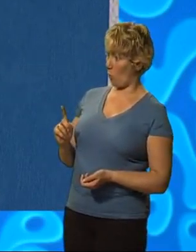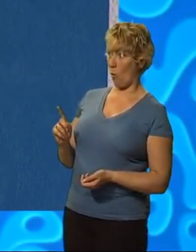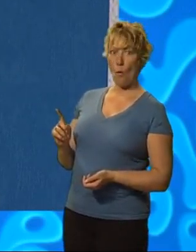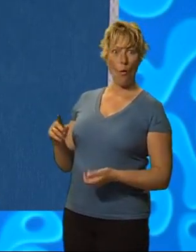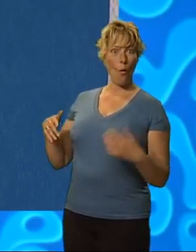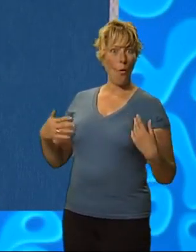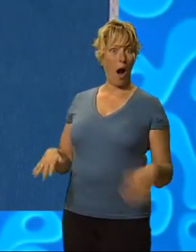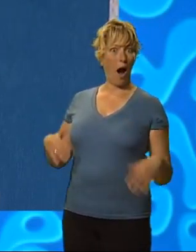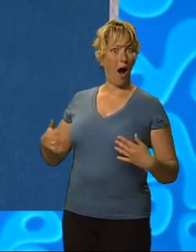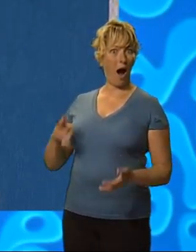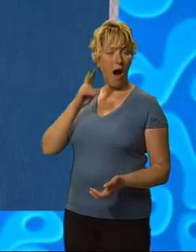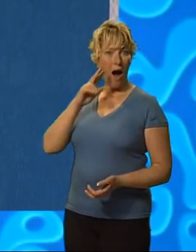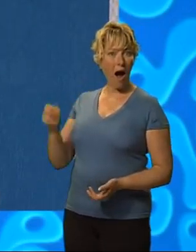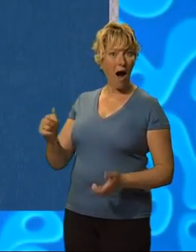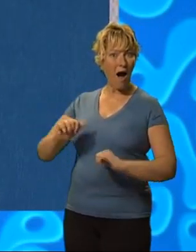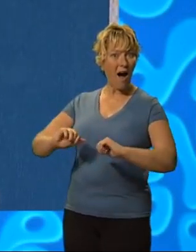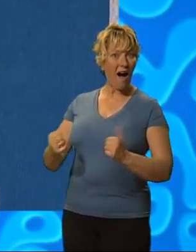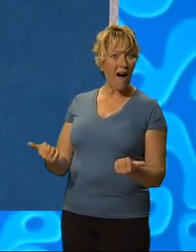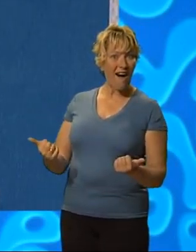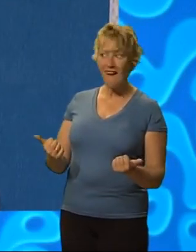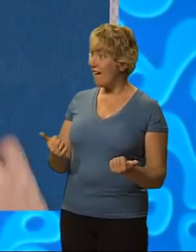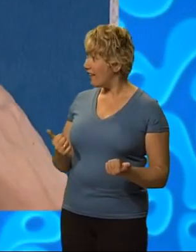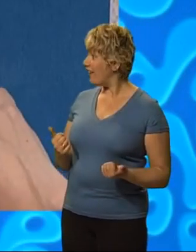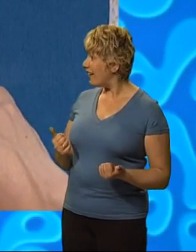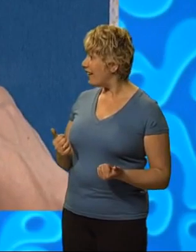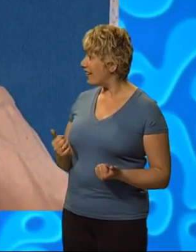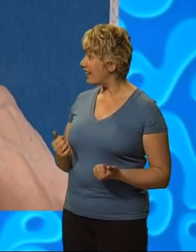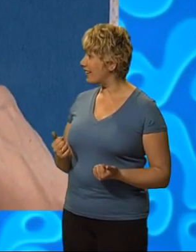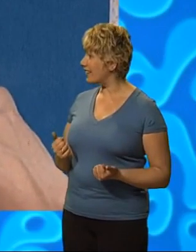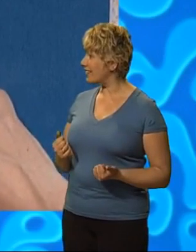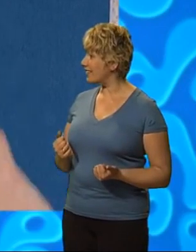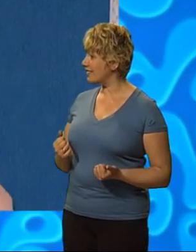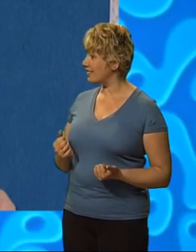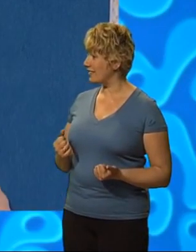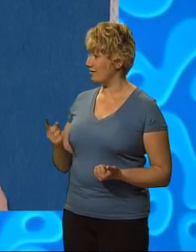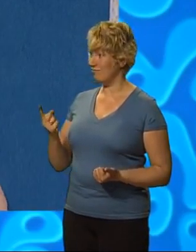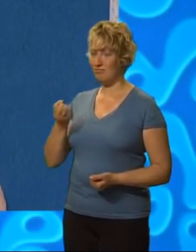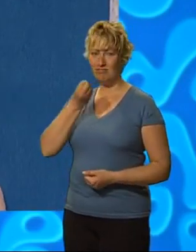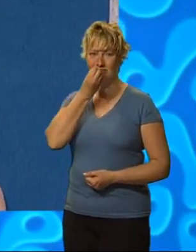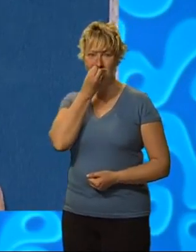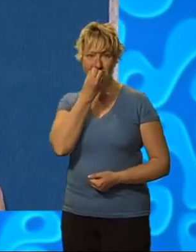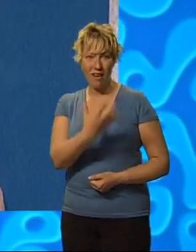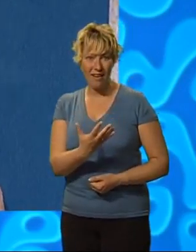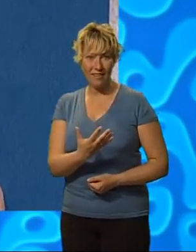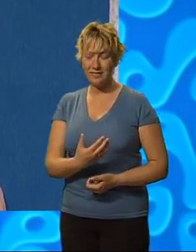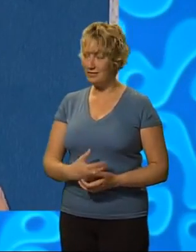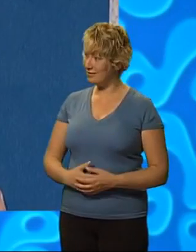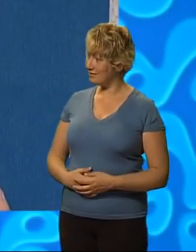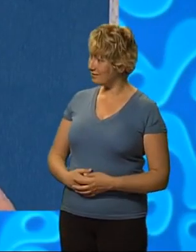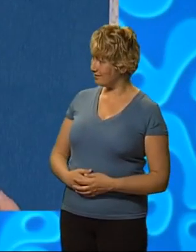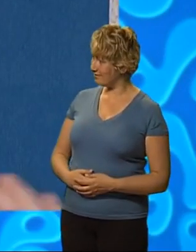Look at that. That works really well, doesn't it? That is just